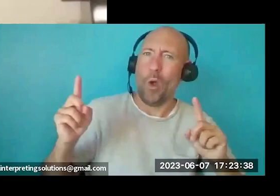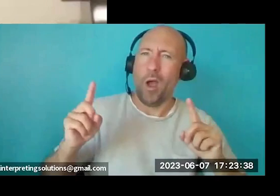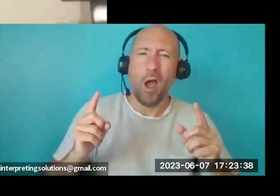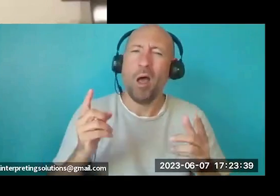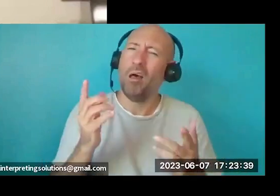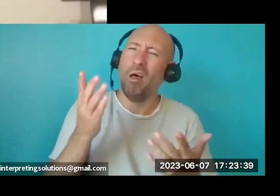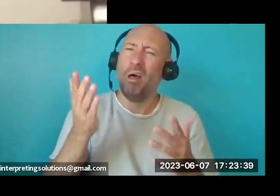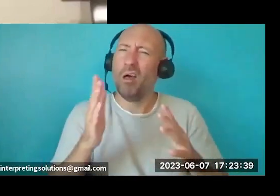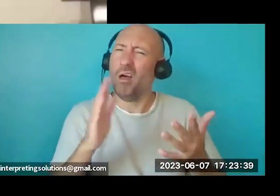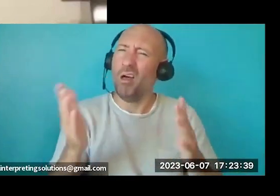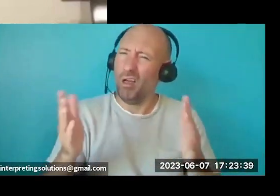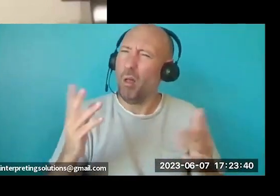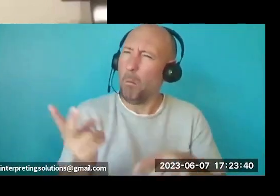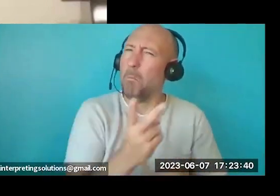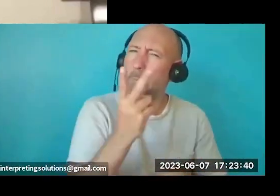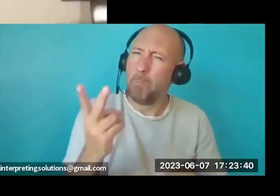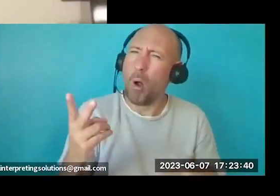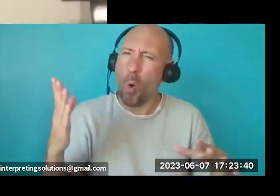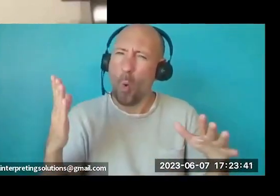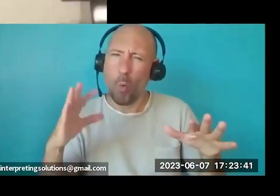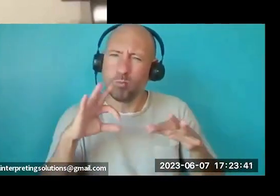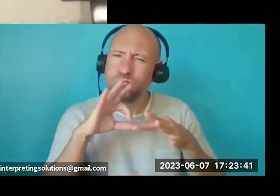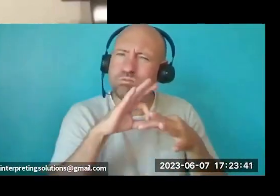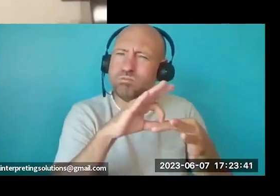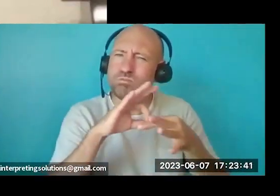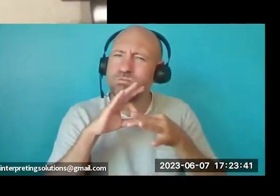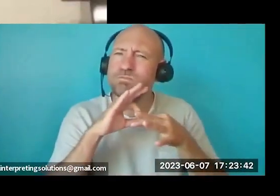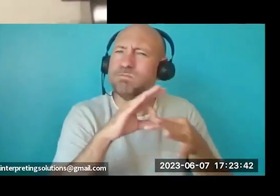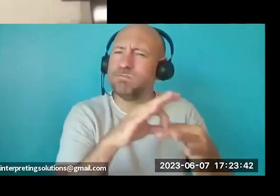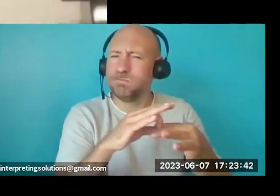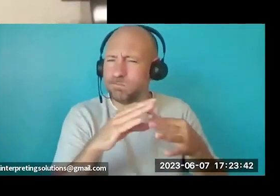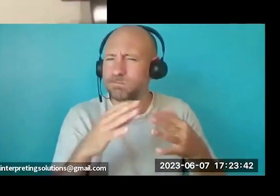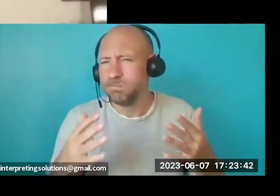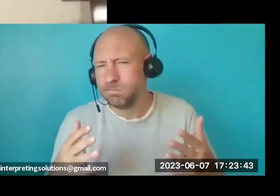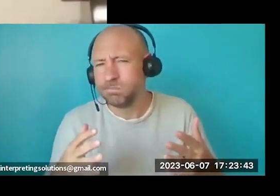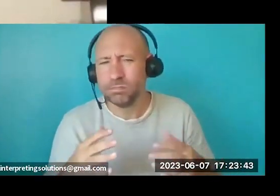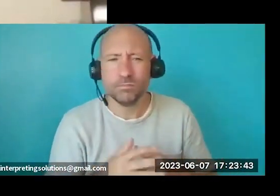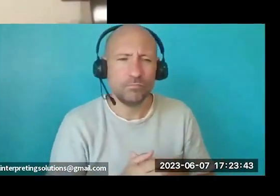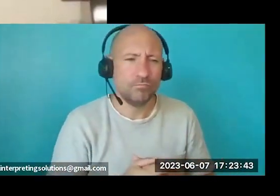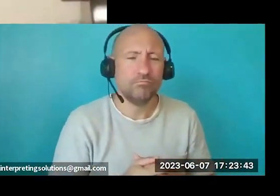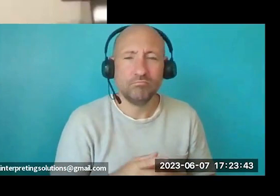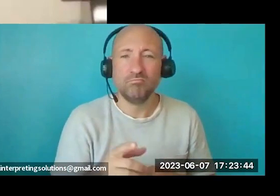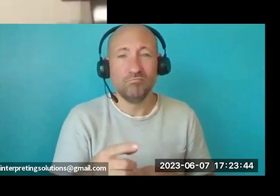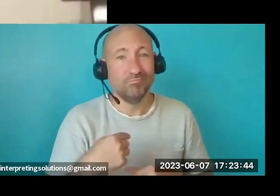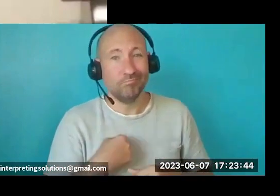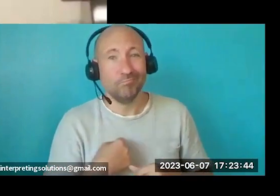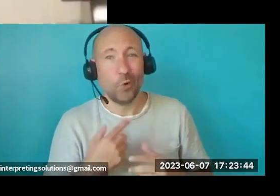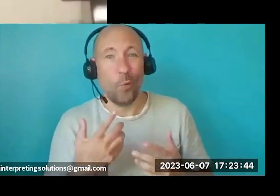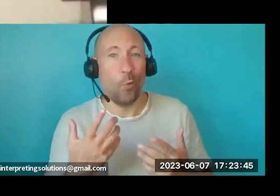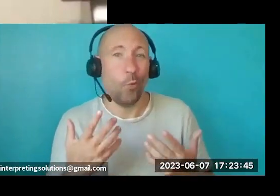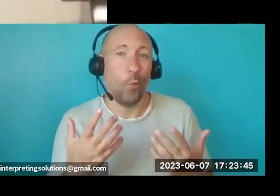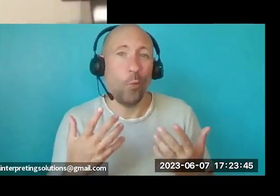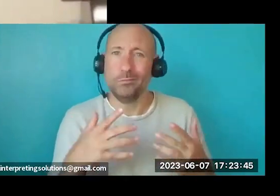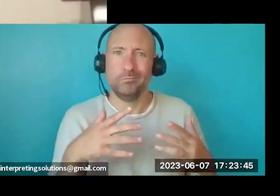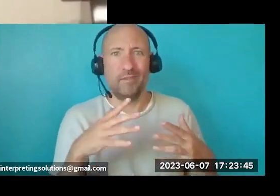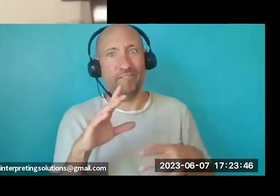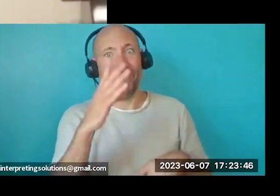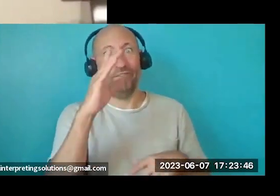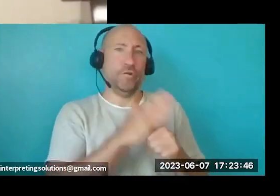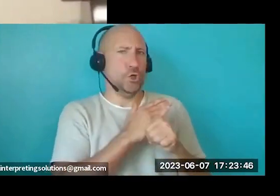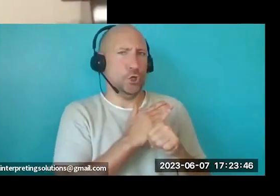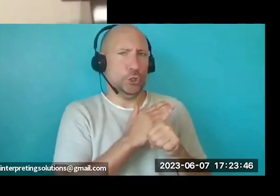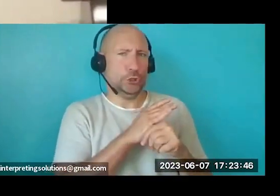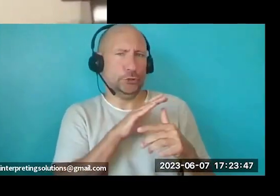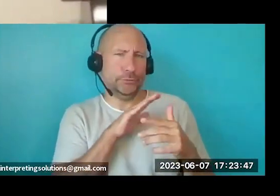in between these two realities, these two situations. So we always start with a dialogue. We ask about